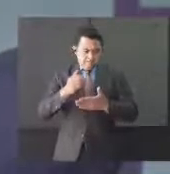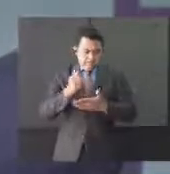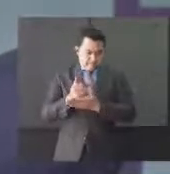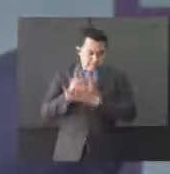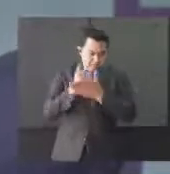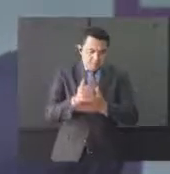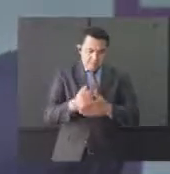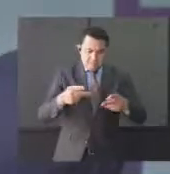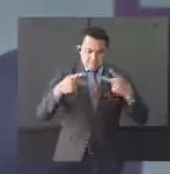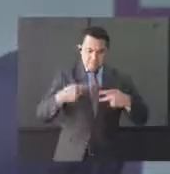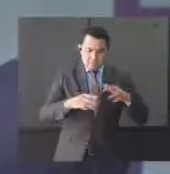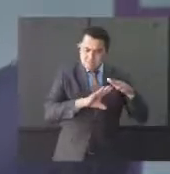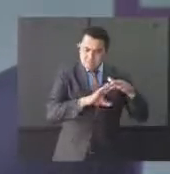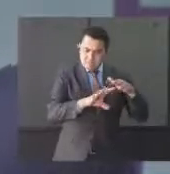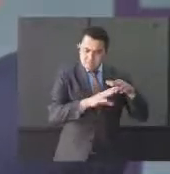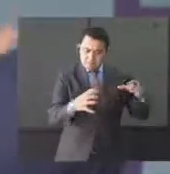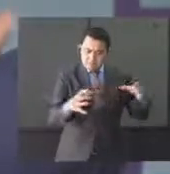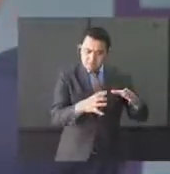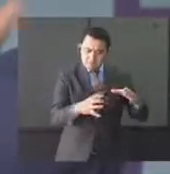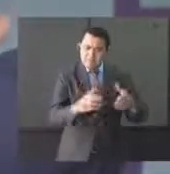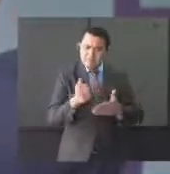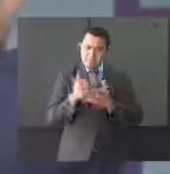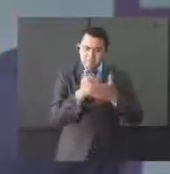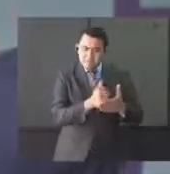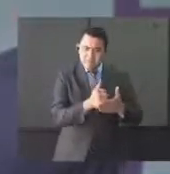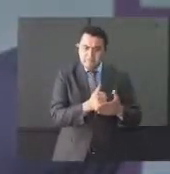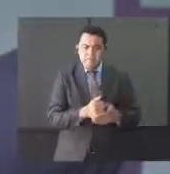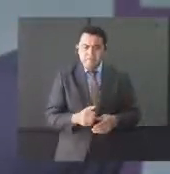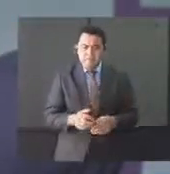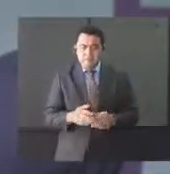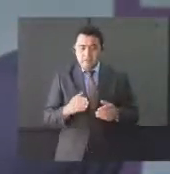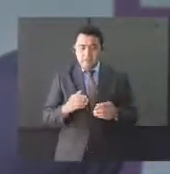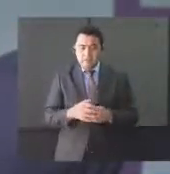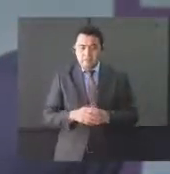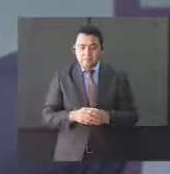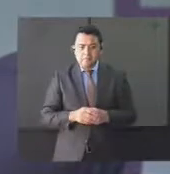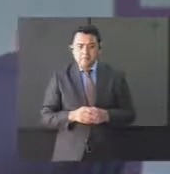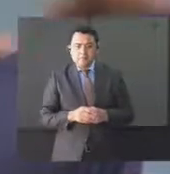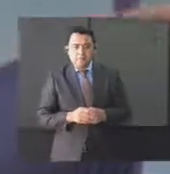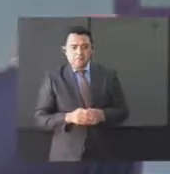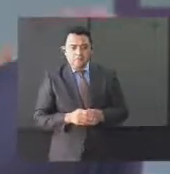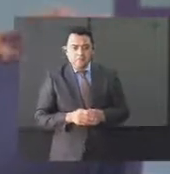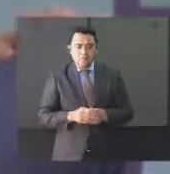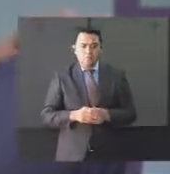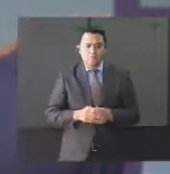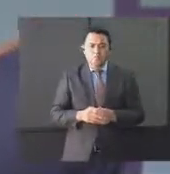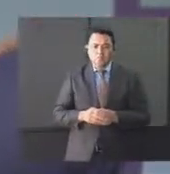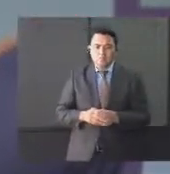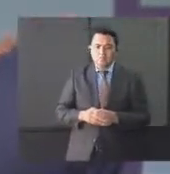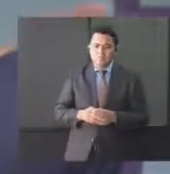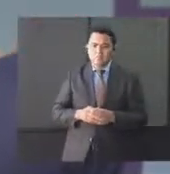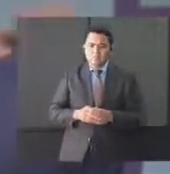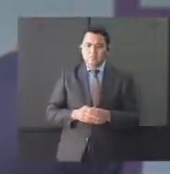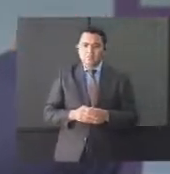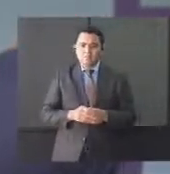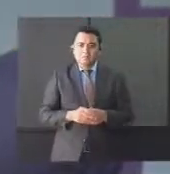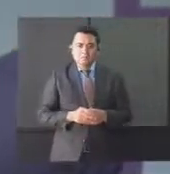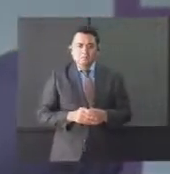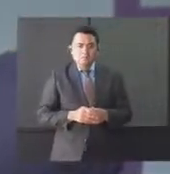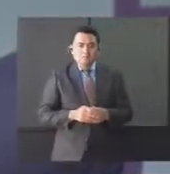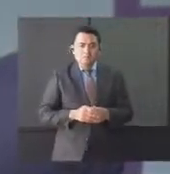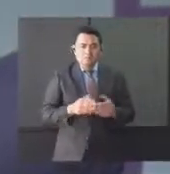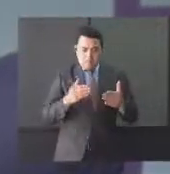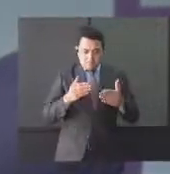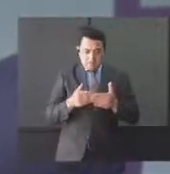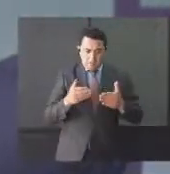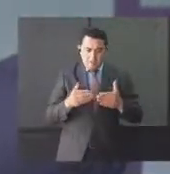then solidarity, tenderness of the two peoples may continue existing. There are many, many things